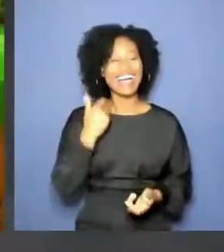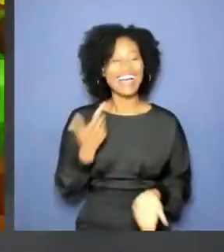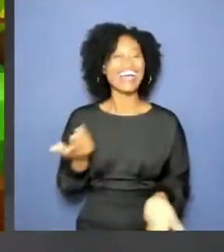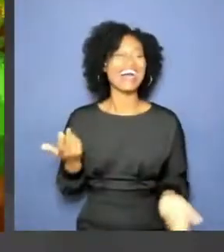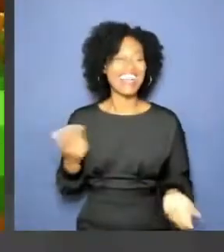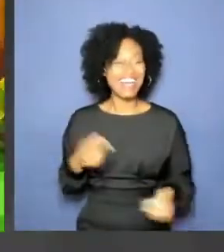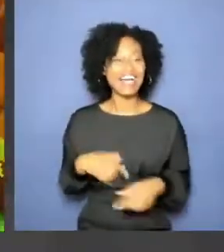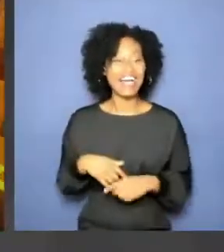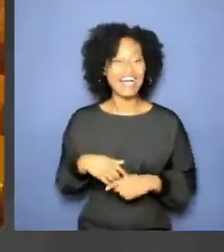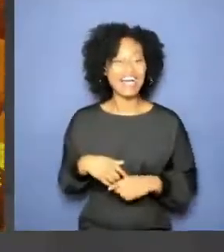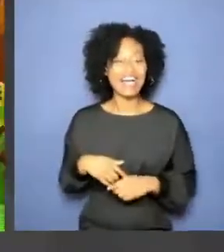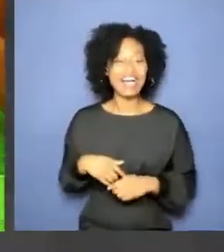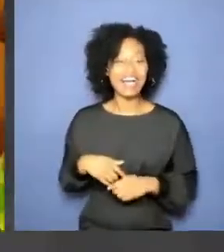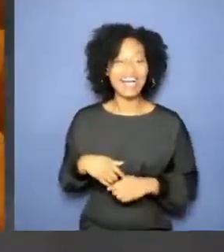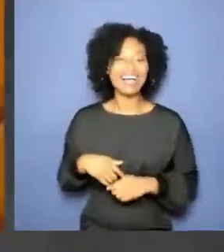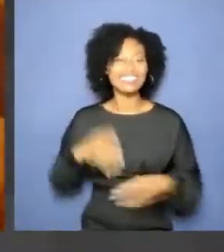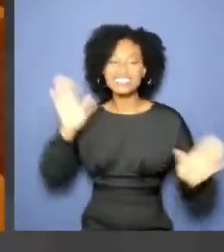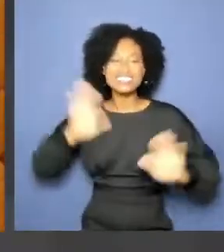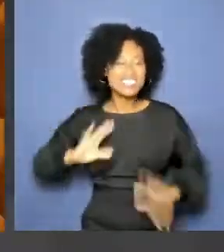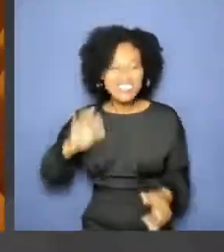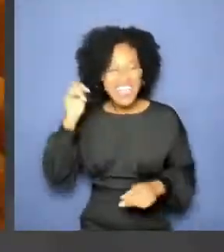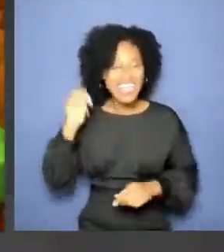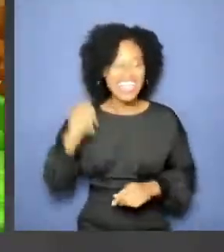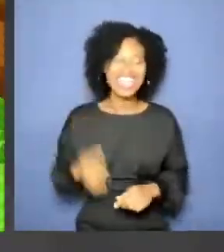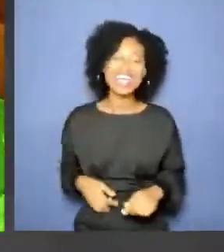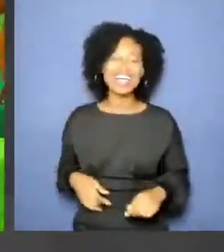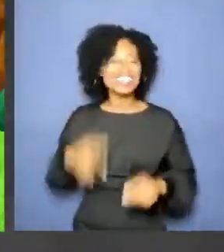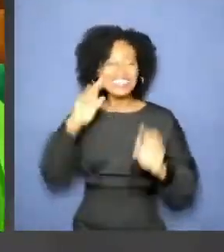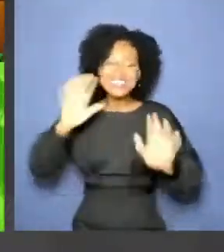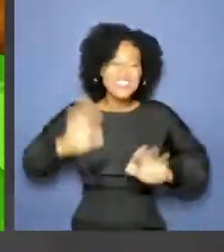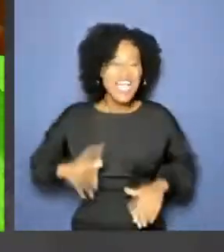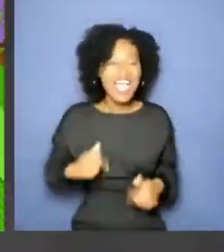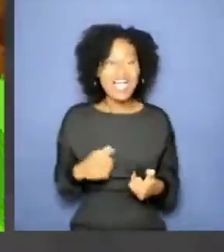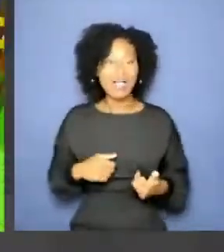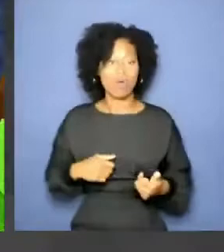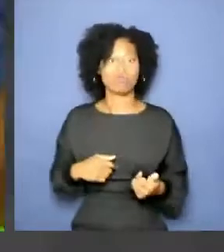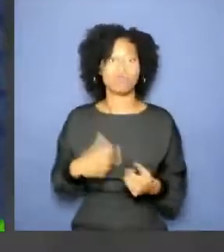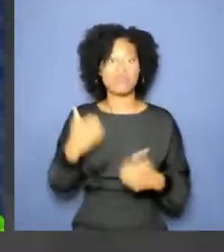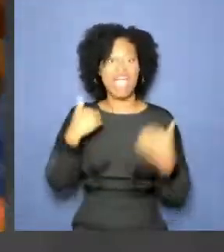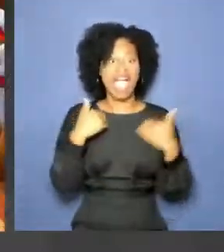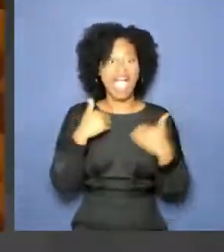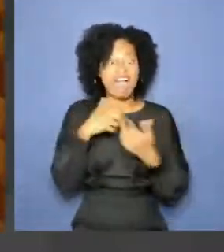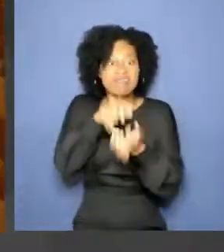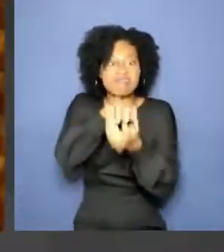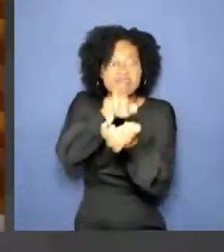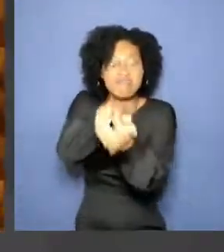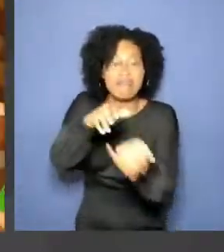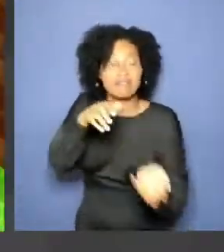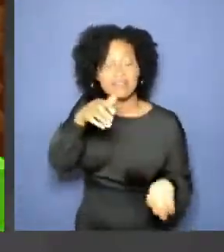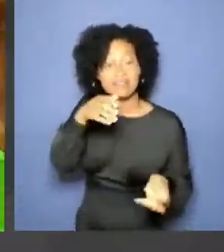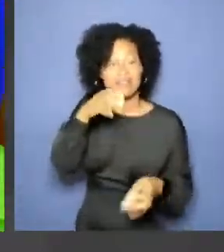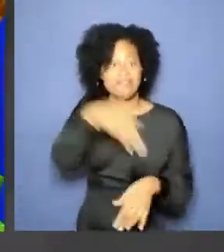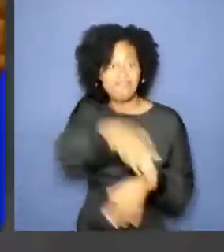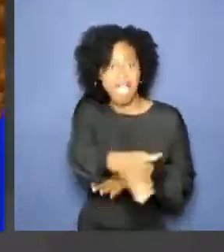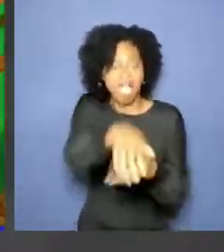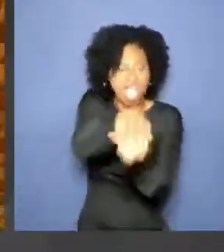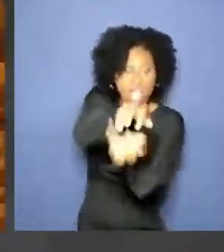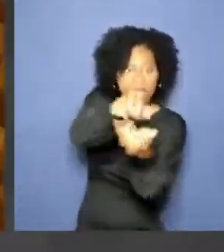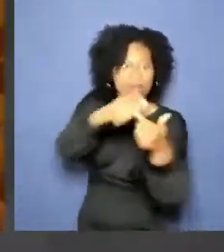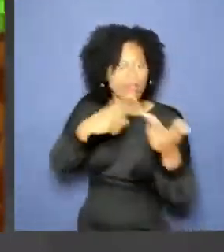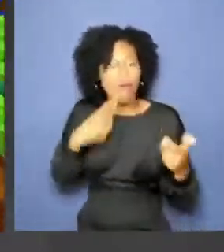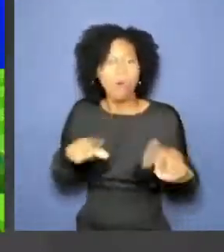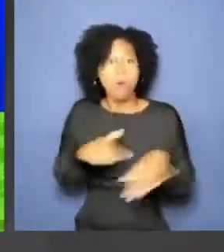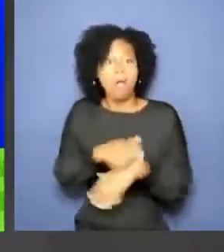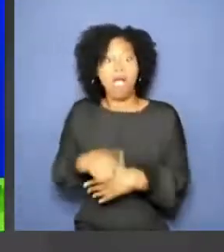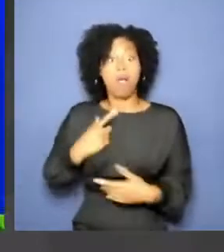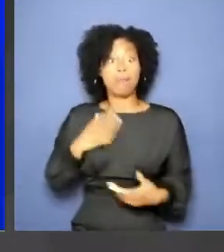¡Está guapísimo, colega! ¡Oh, le metemos al cangrejo, seguimos por aquí y tenemos piraya! ¡Uy, cuidado! ¡Madre mía!